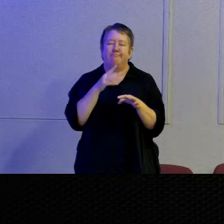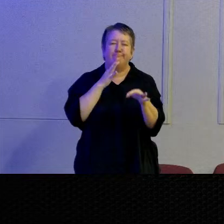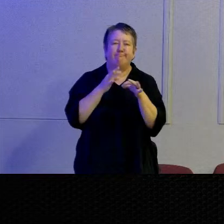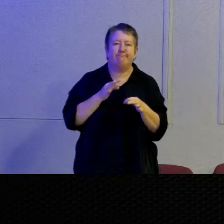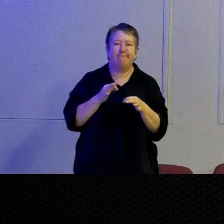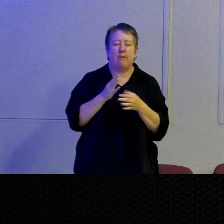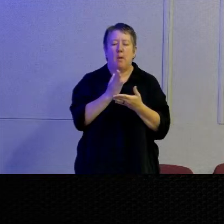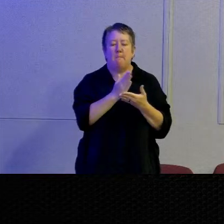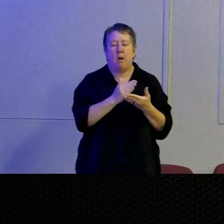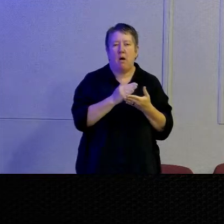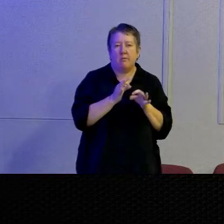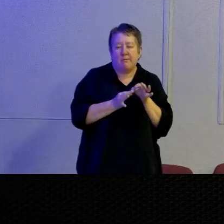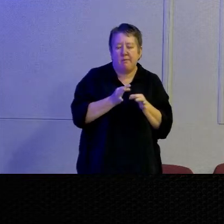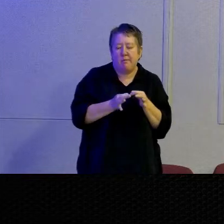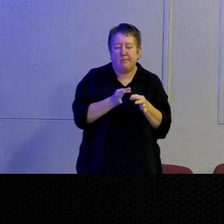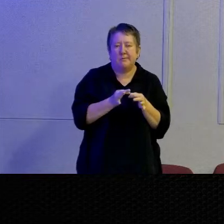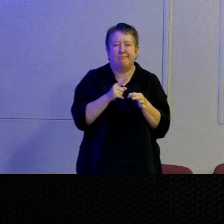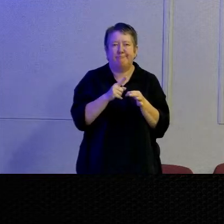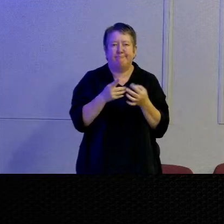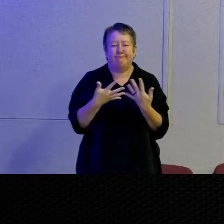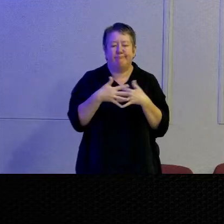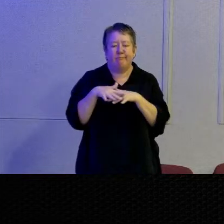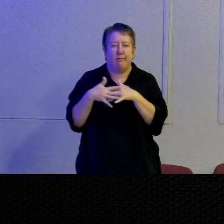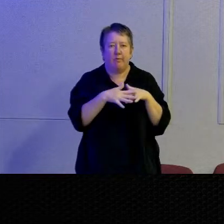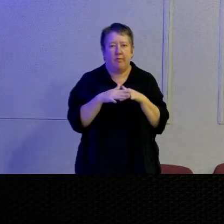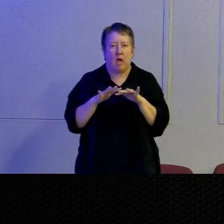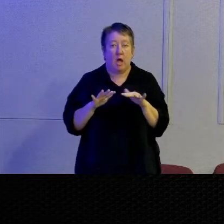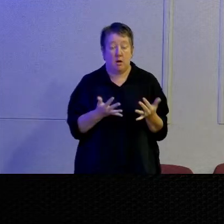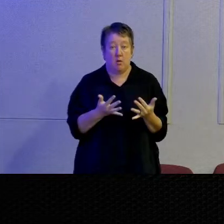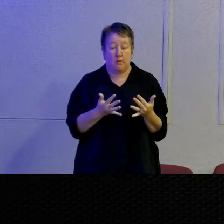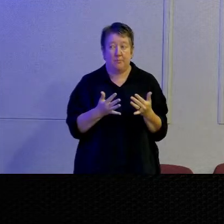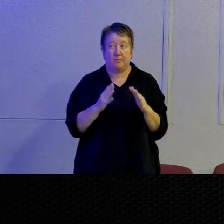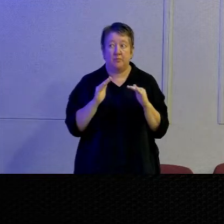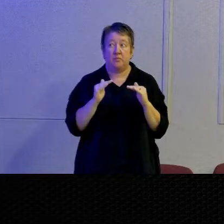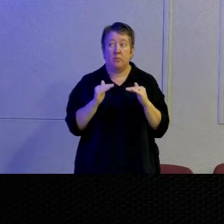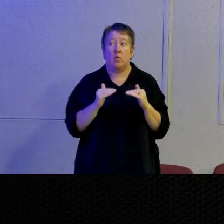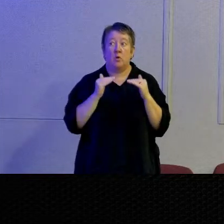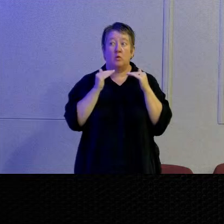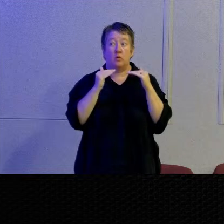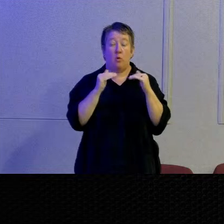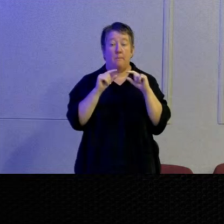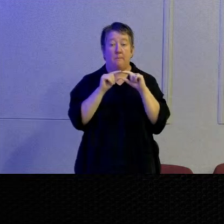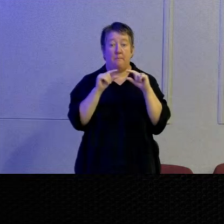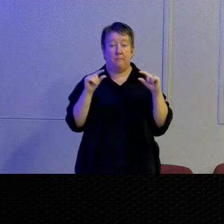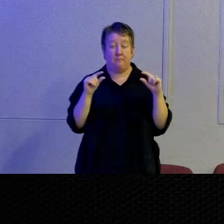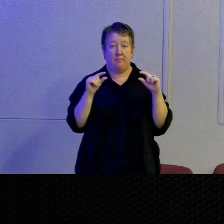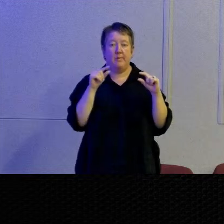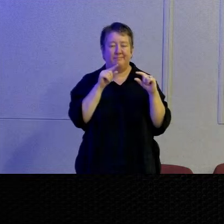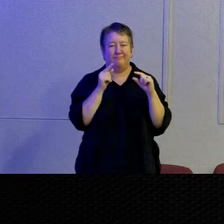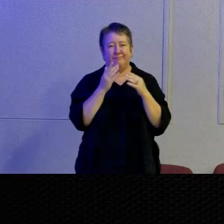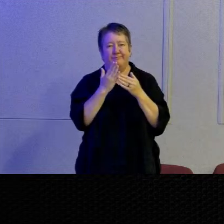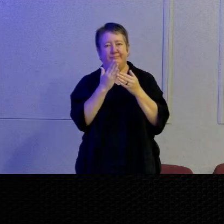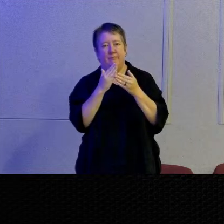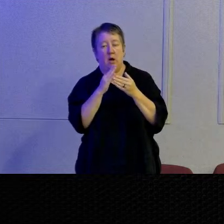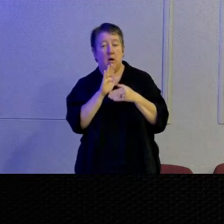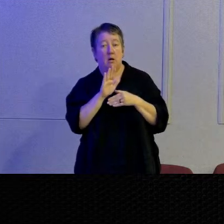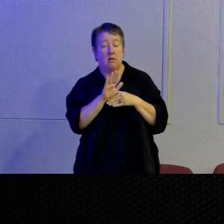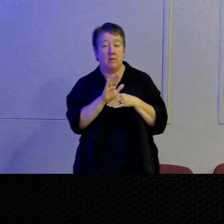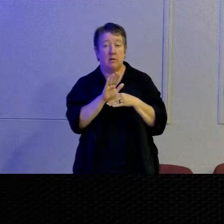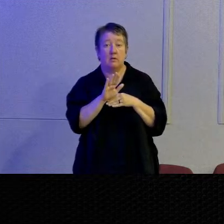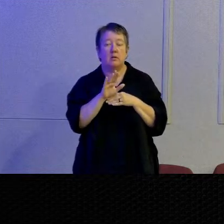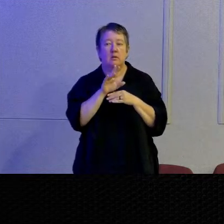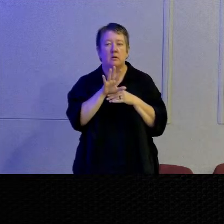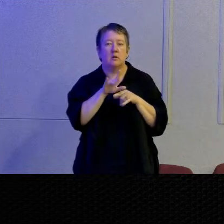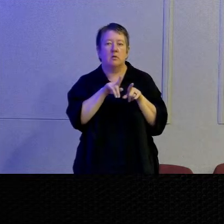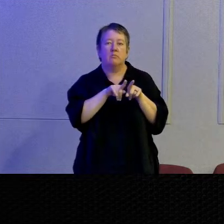particles. The top two lines are pieces of the puzzle that were